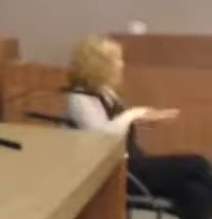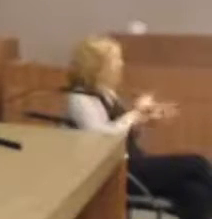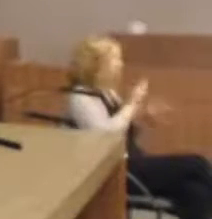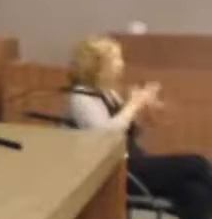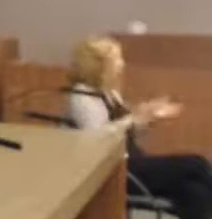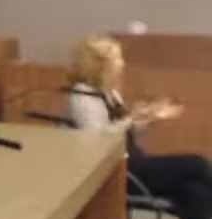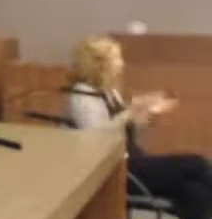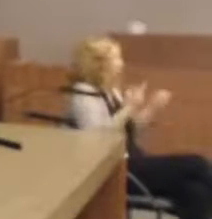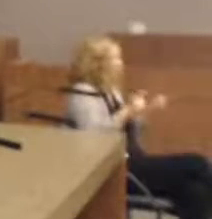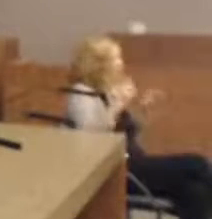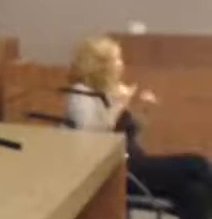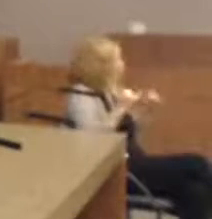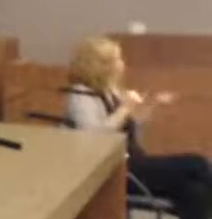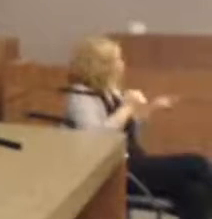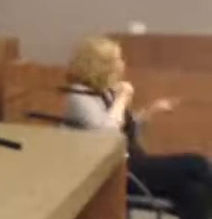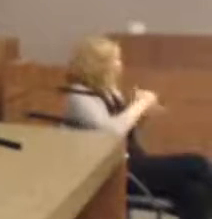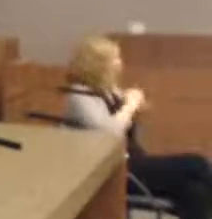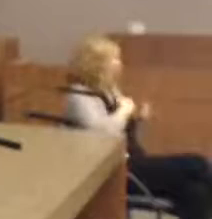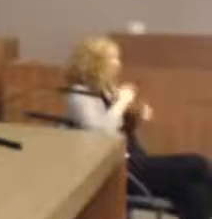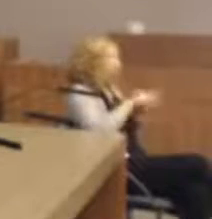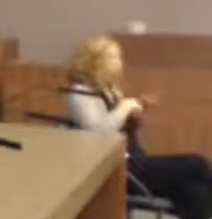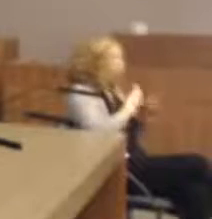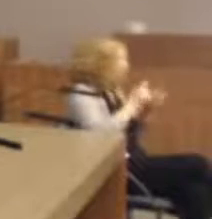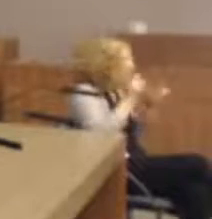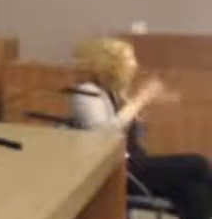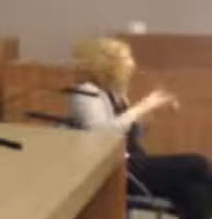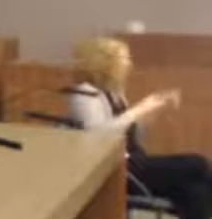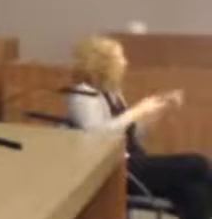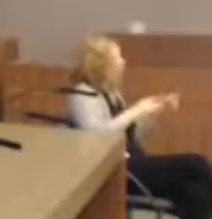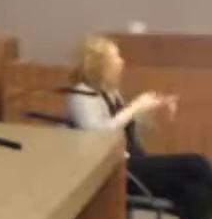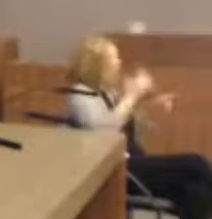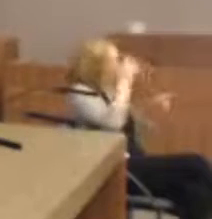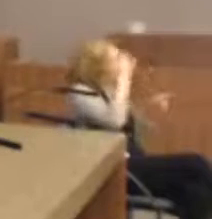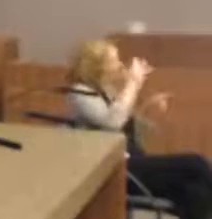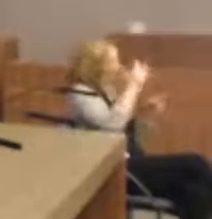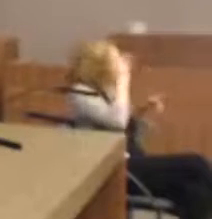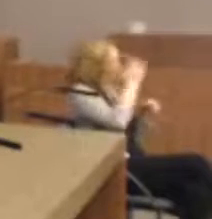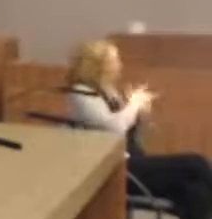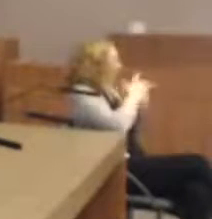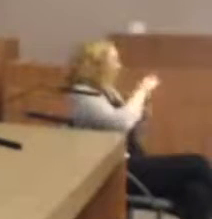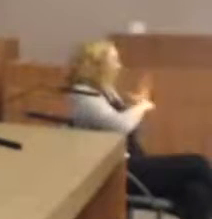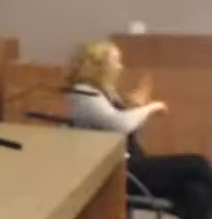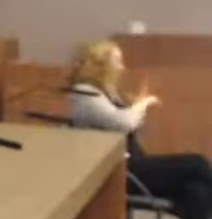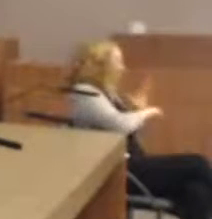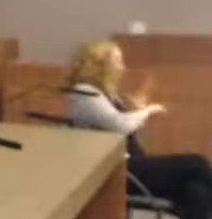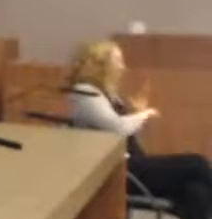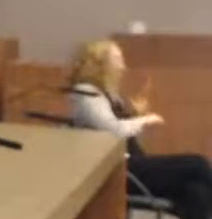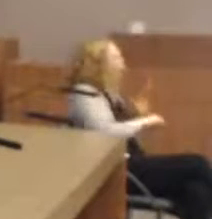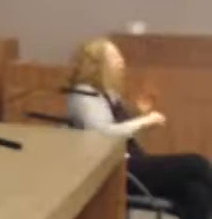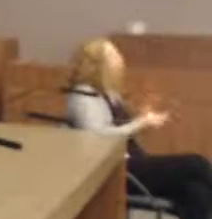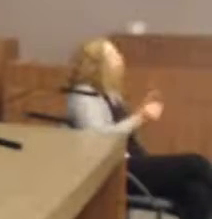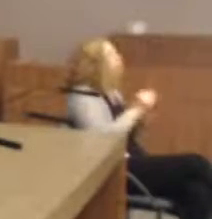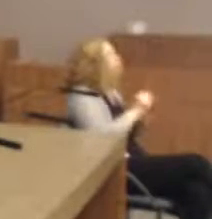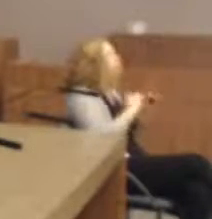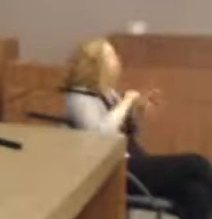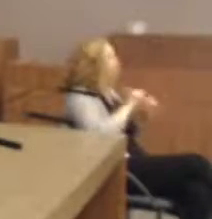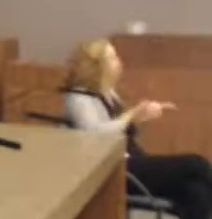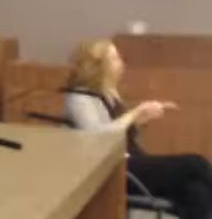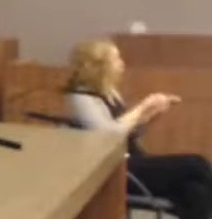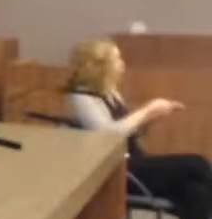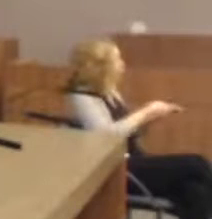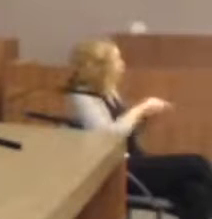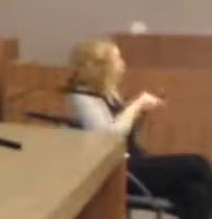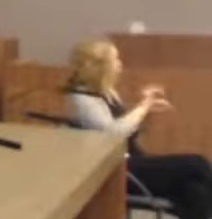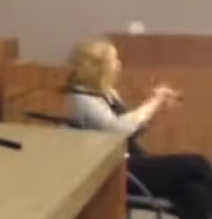thing happened and now you're not going to help me and the world is terrible, and it just sort of makes everything worse for them, right? So the more we can do in